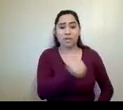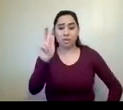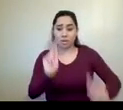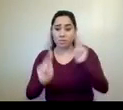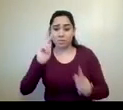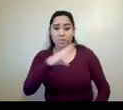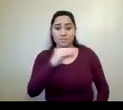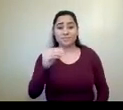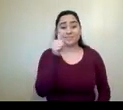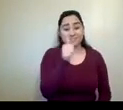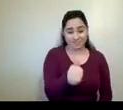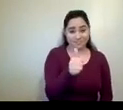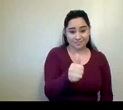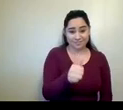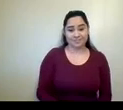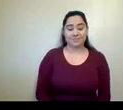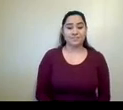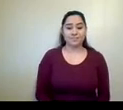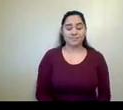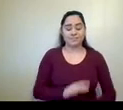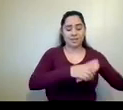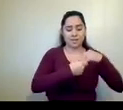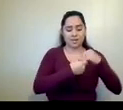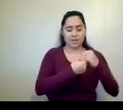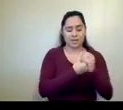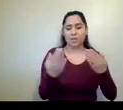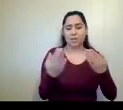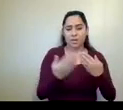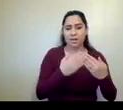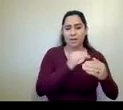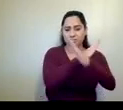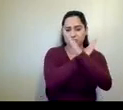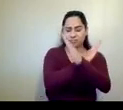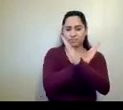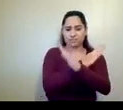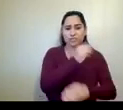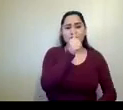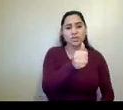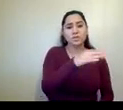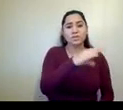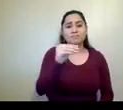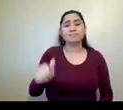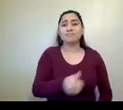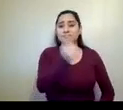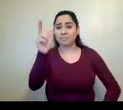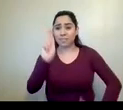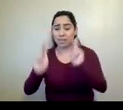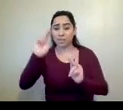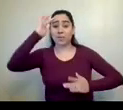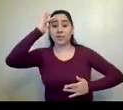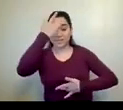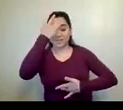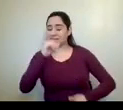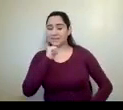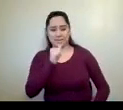ourselves. Hand washing is an easy and effective way to protect yourself and others from getting sick. Germs